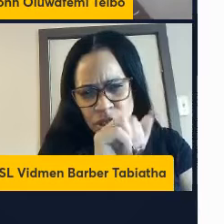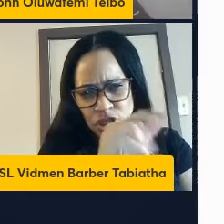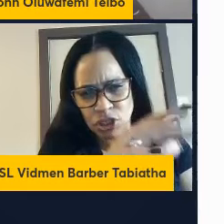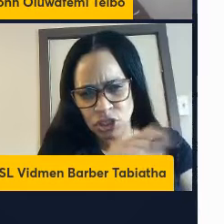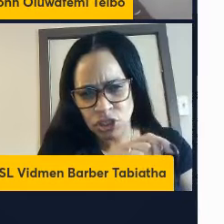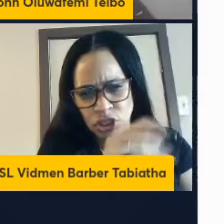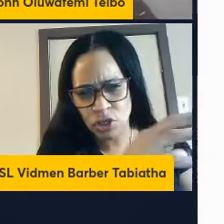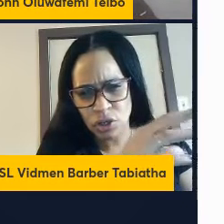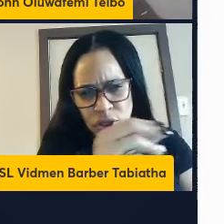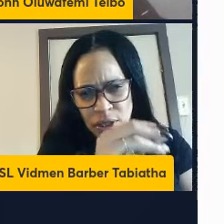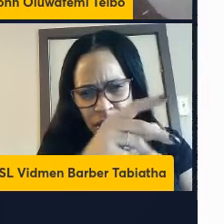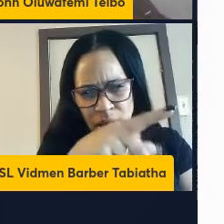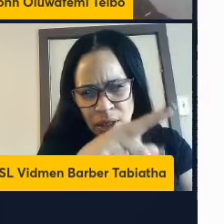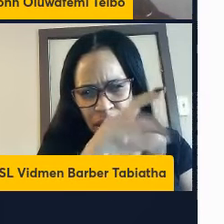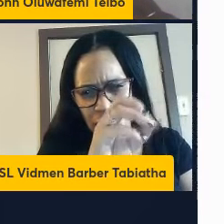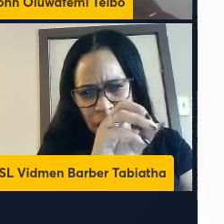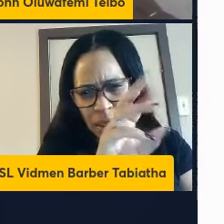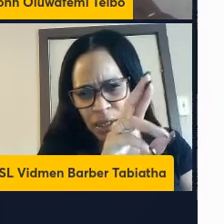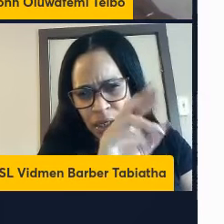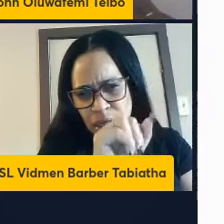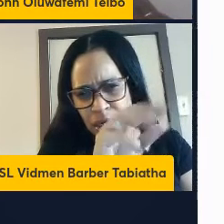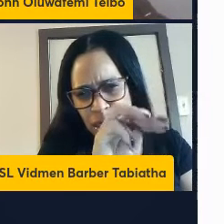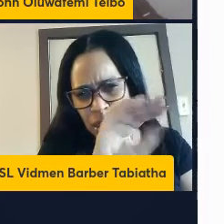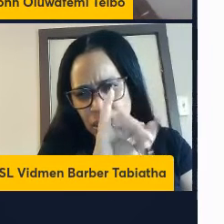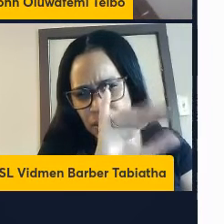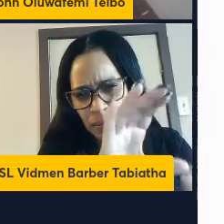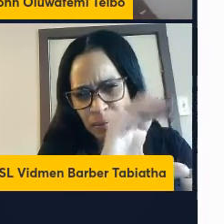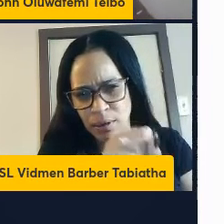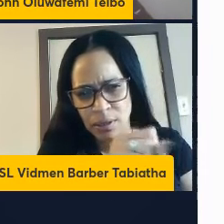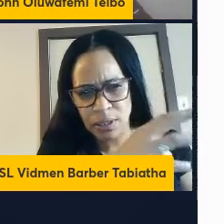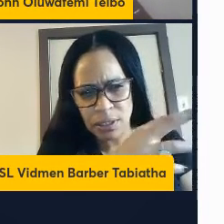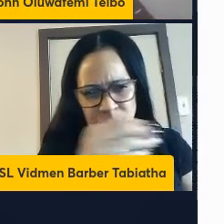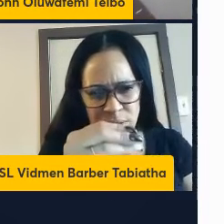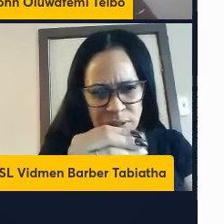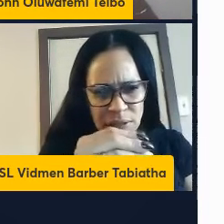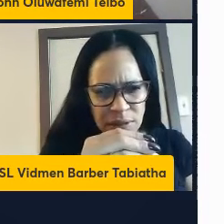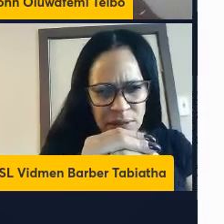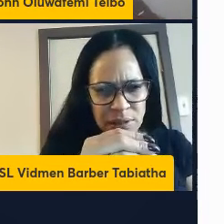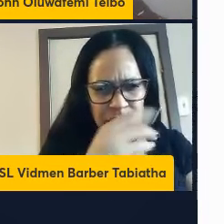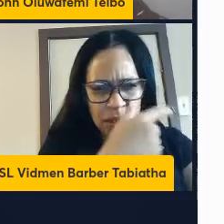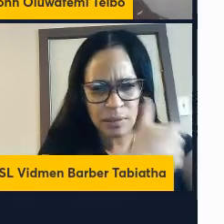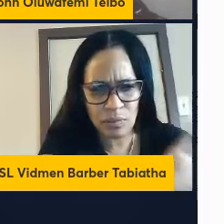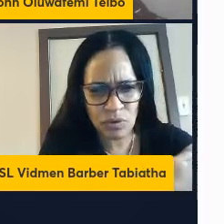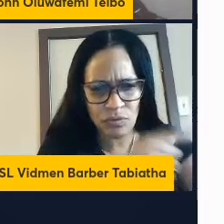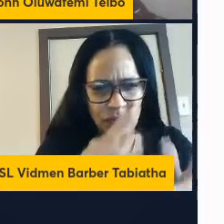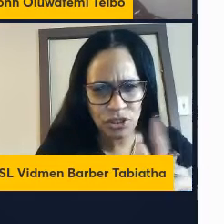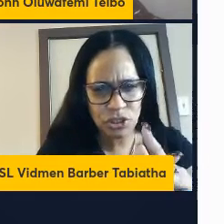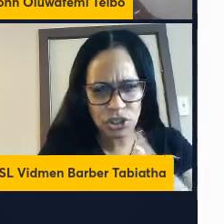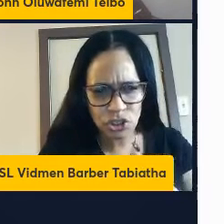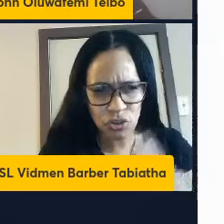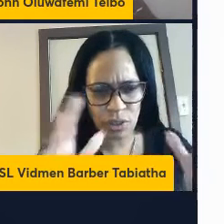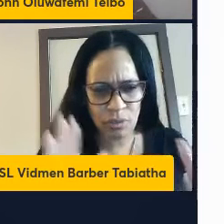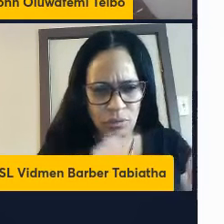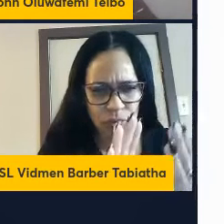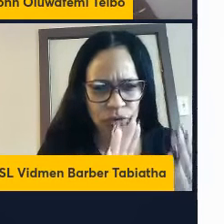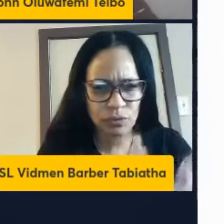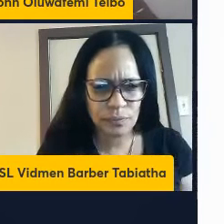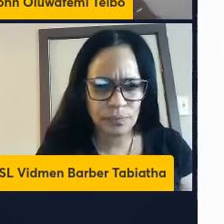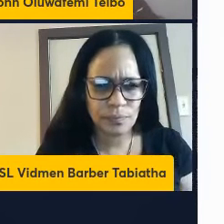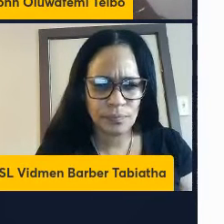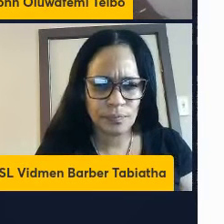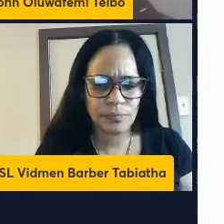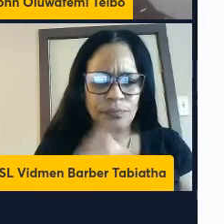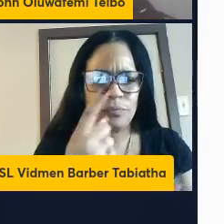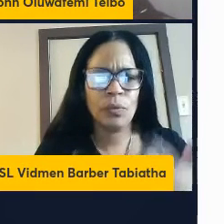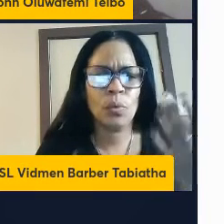or interrelated proteins that can be useful in depth analysis. And what